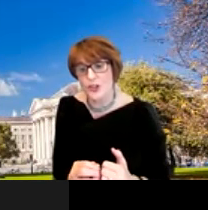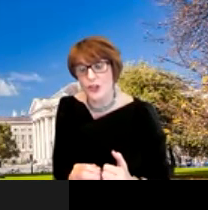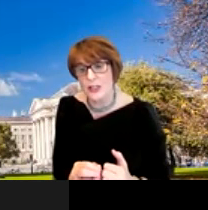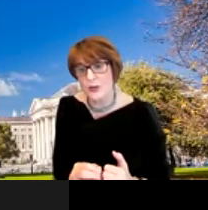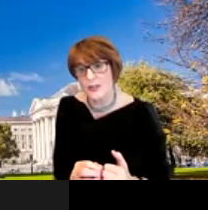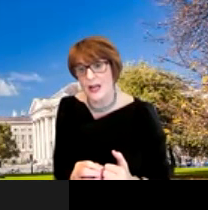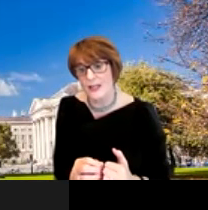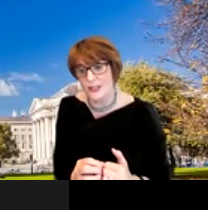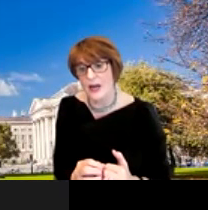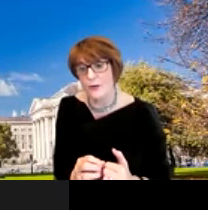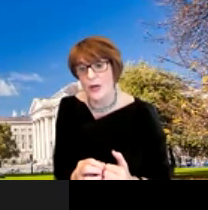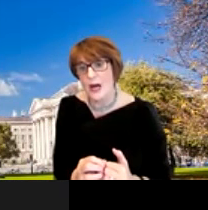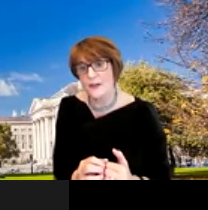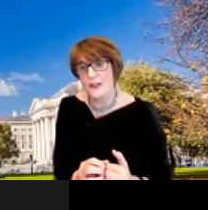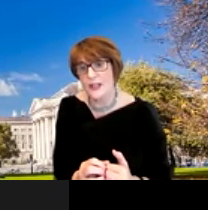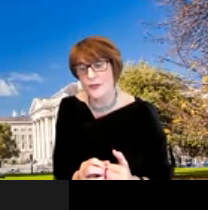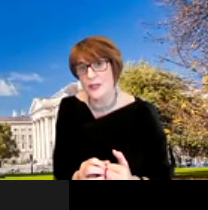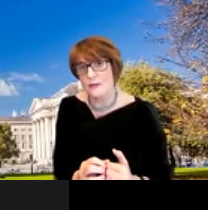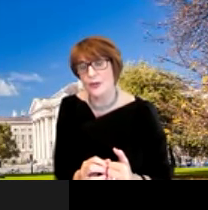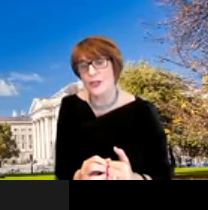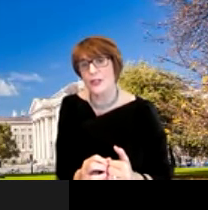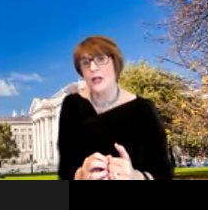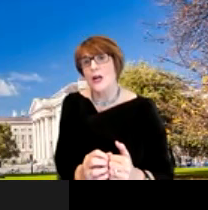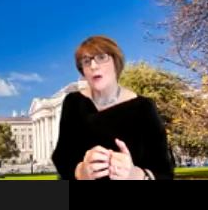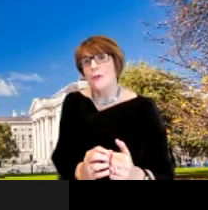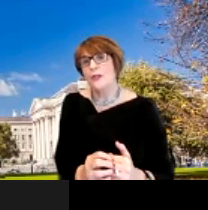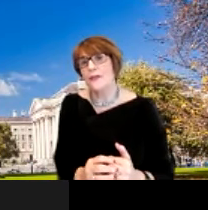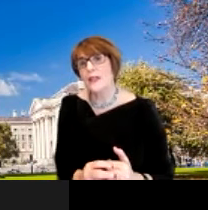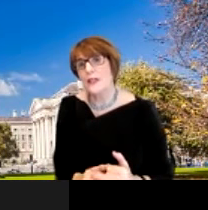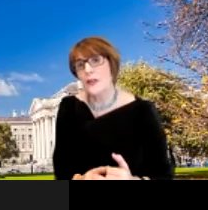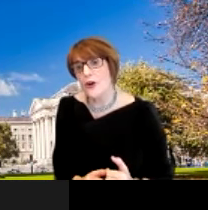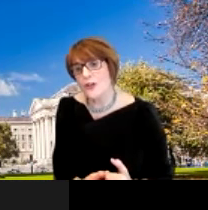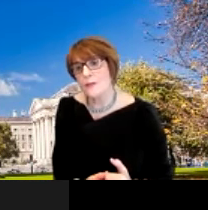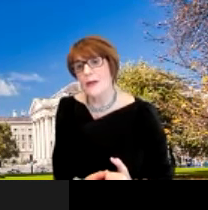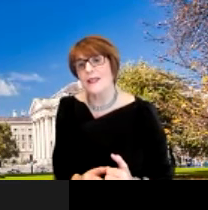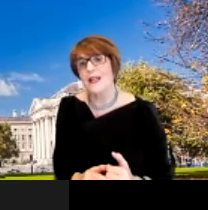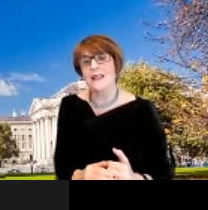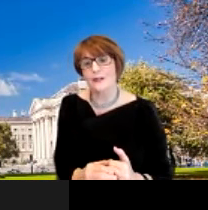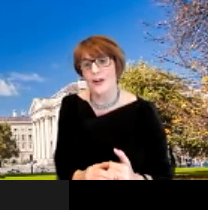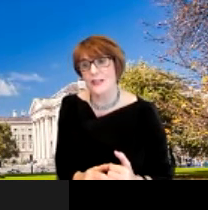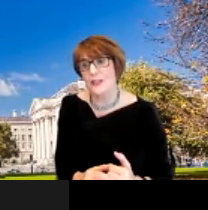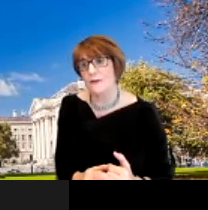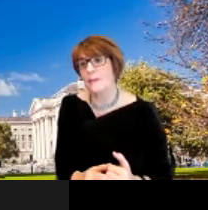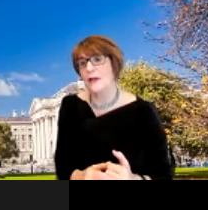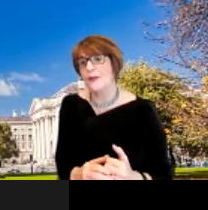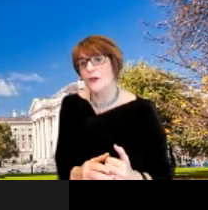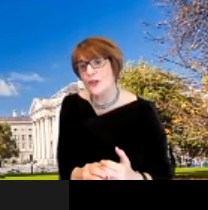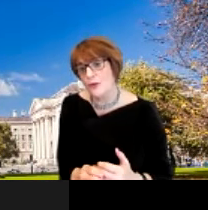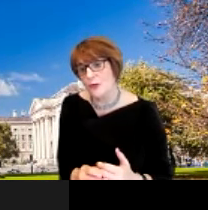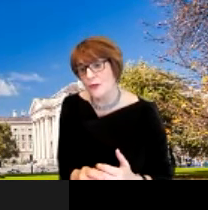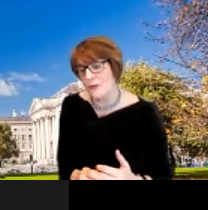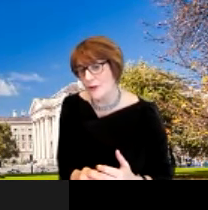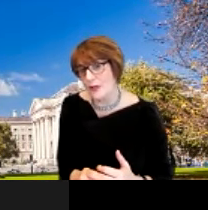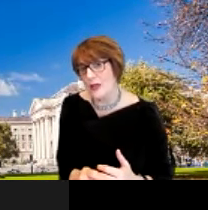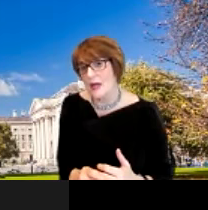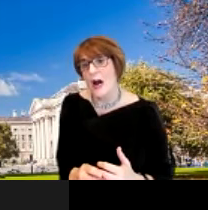So we shouldn't lose that now. I think that's really important. But I think the long-term mental health effects of people and those who are